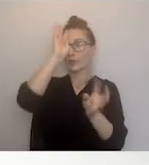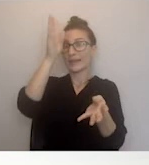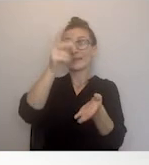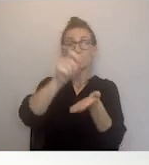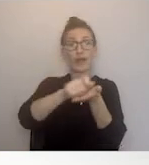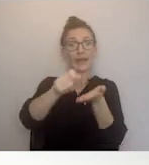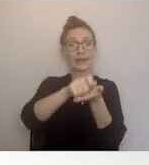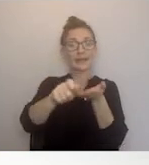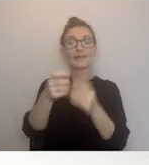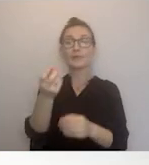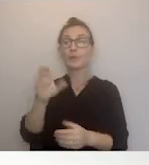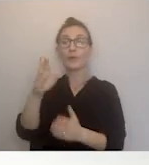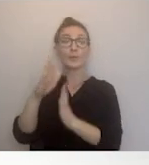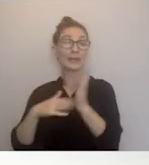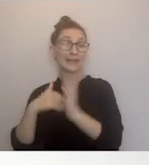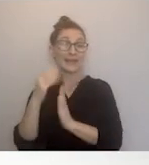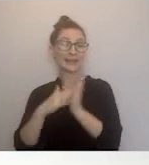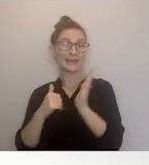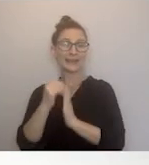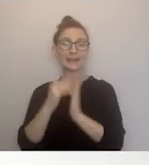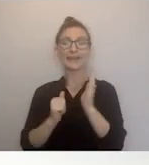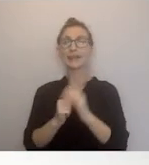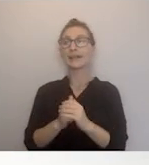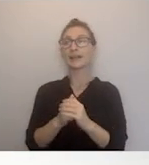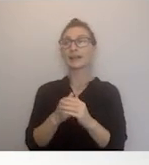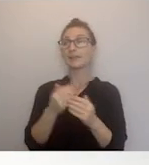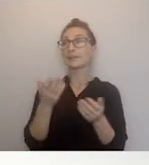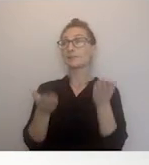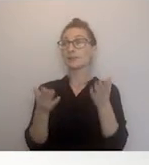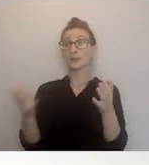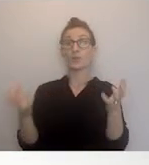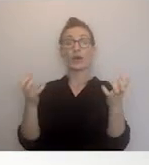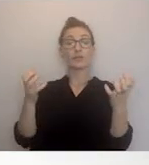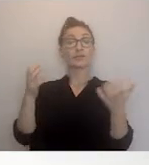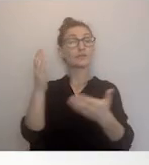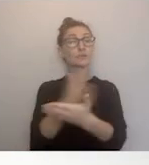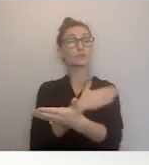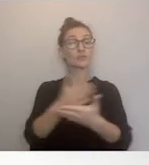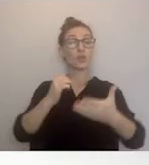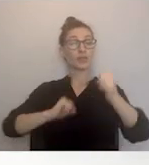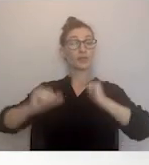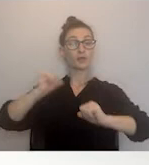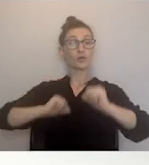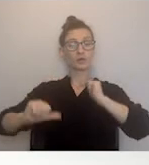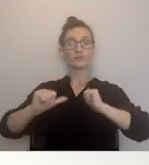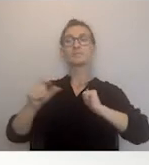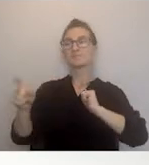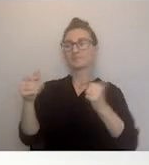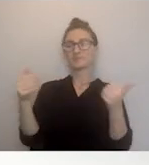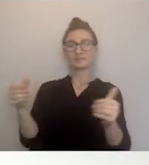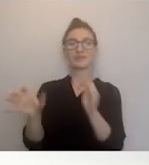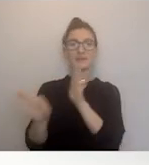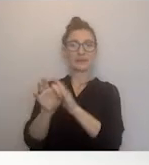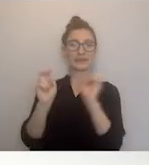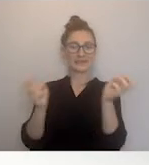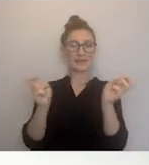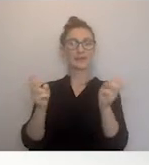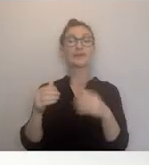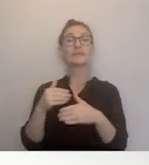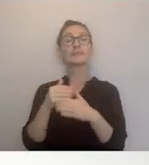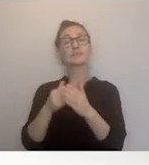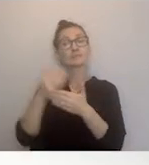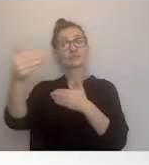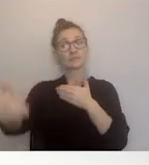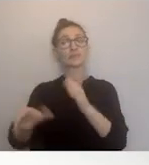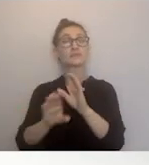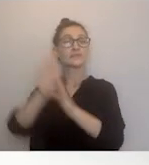that they wanna do creative writing, or they wanna do a painting workshop, or maybe they wanna put on musical theater. And from there, after we've chosen our